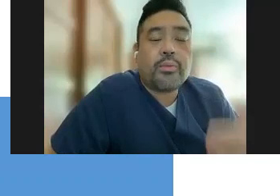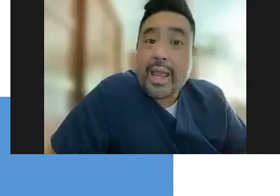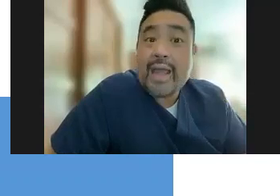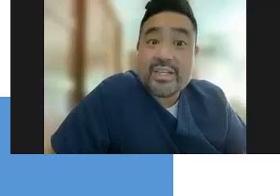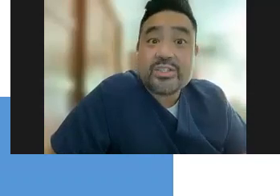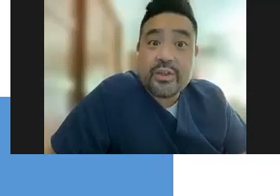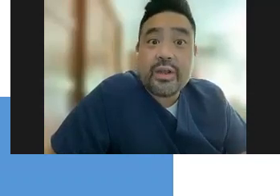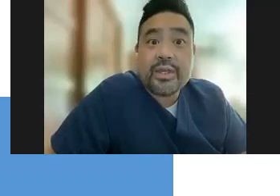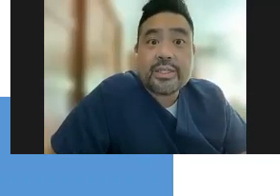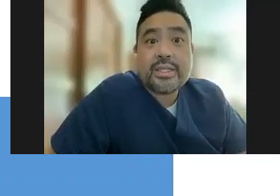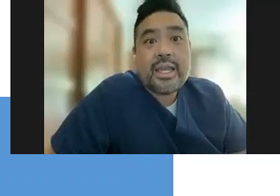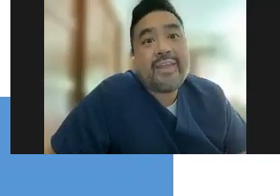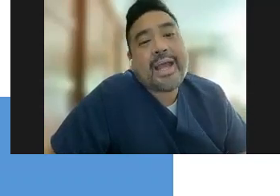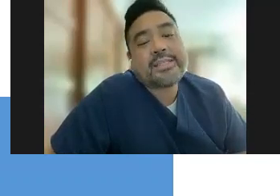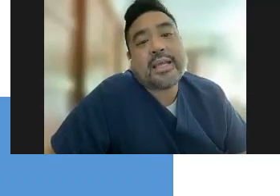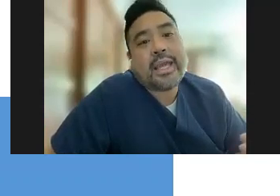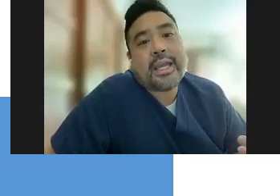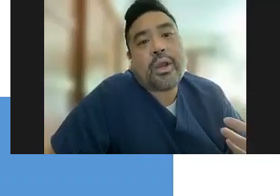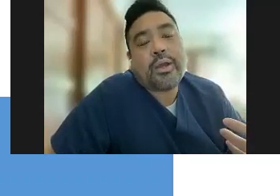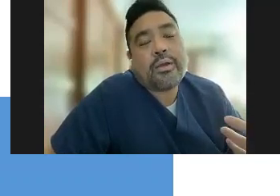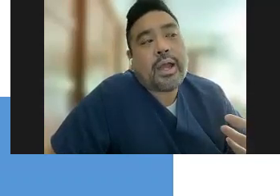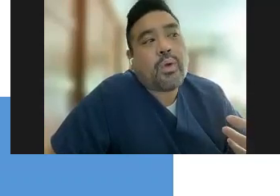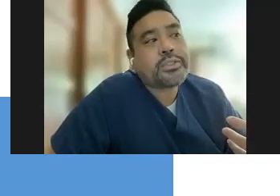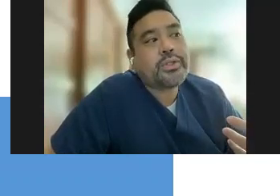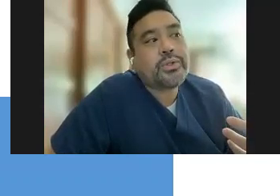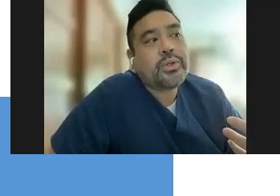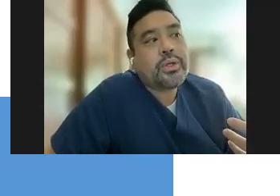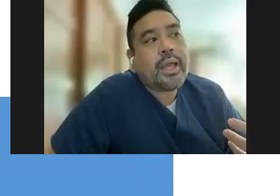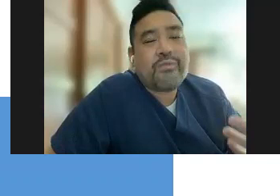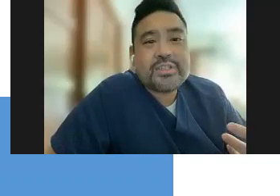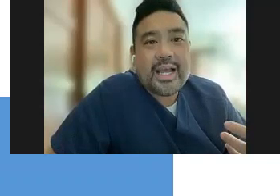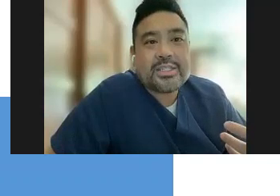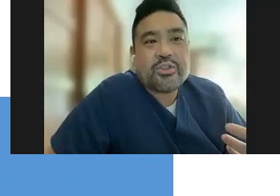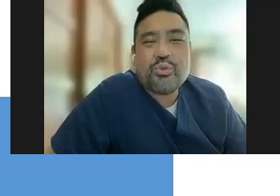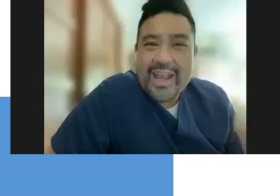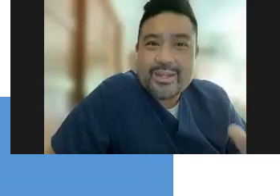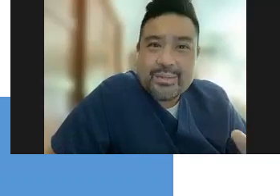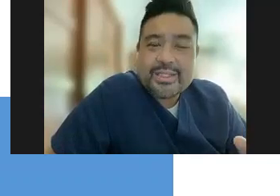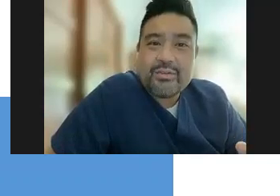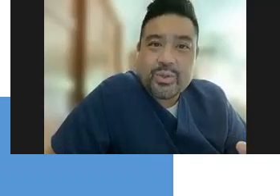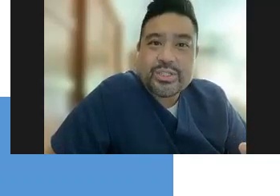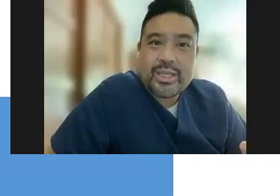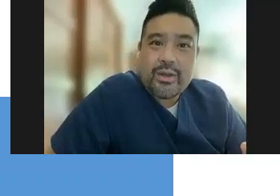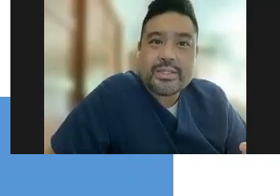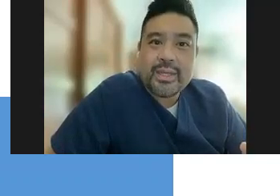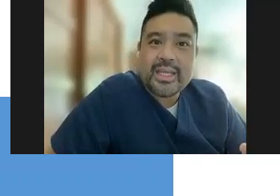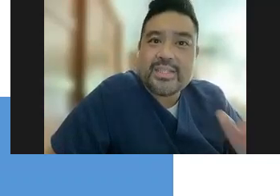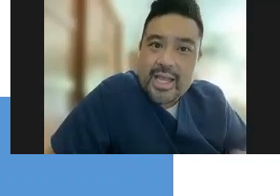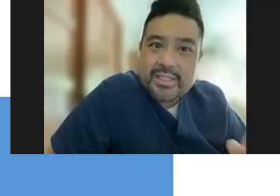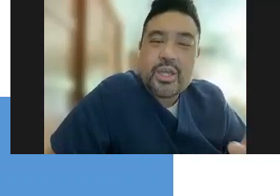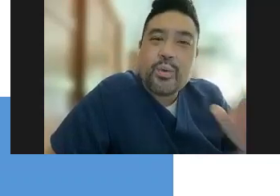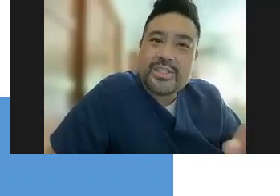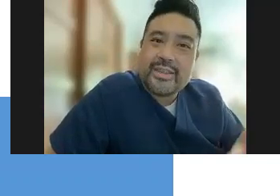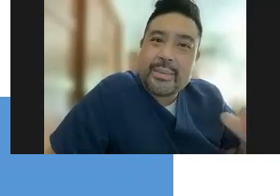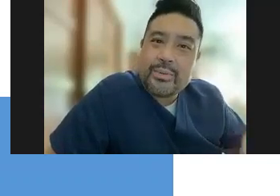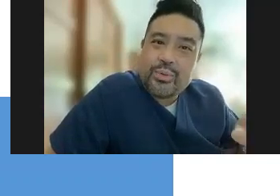being, you know, having severe illness. And that's, again, I want to emphasize the randomness of it, which is scary to me, is